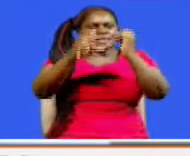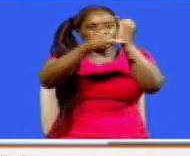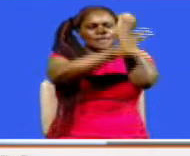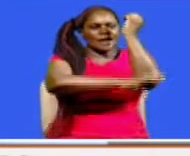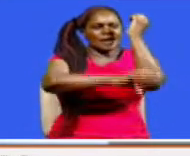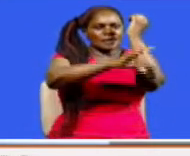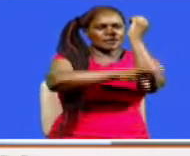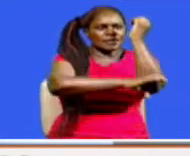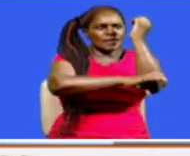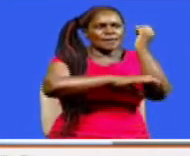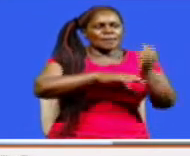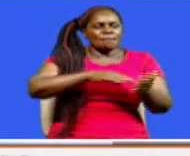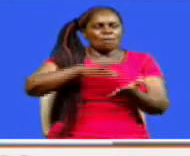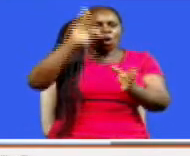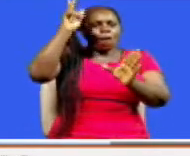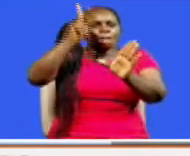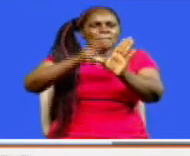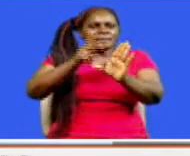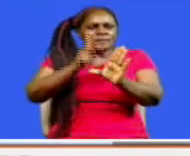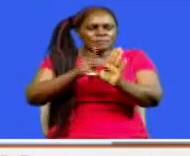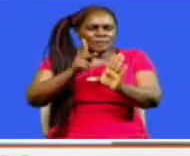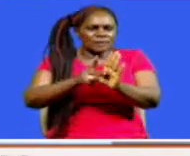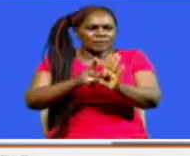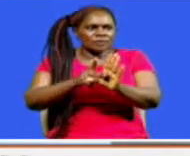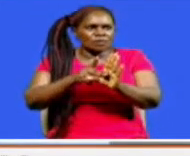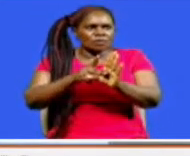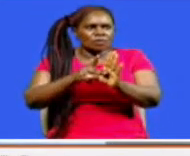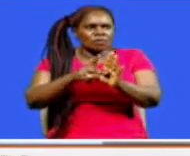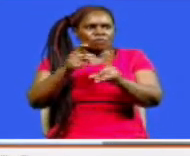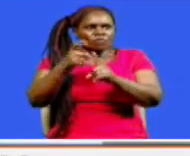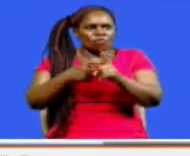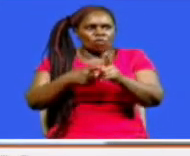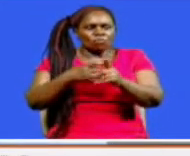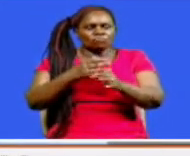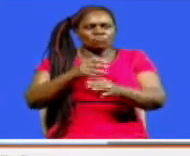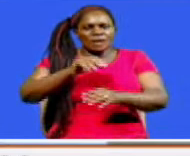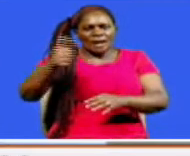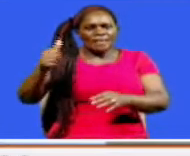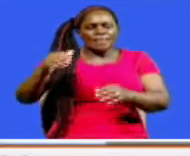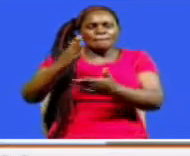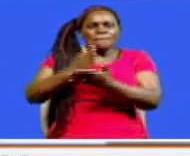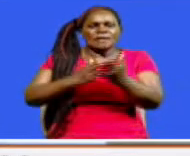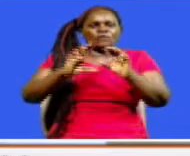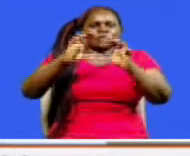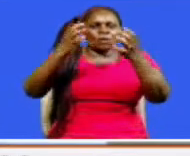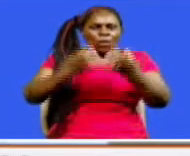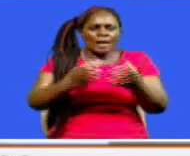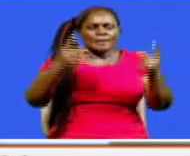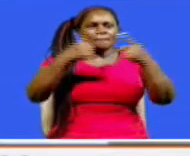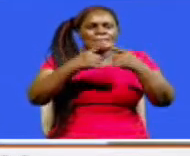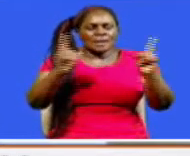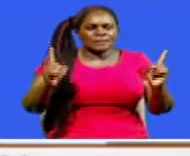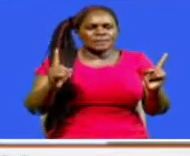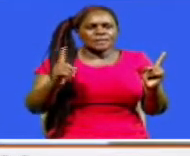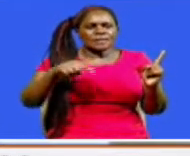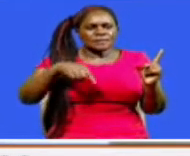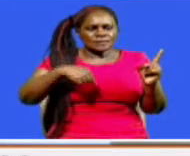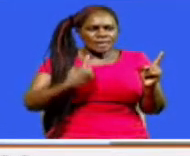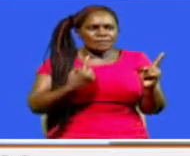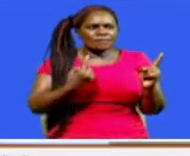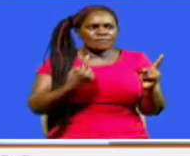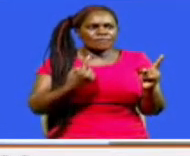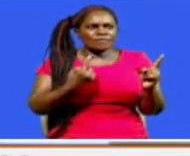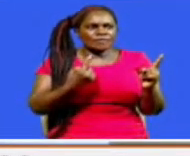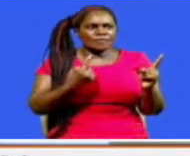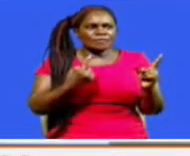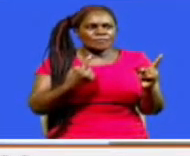and a very high number of participants from more than five continents. Nevertheless, we are martial